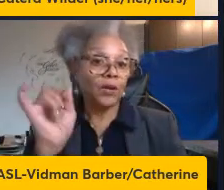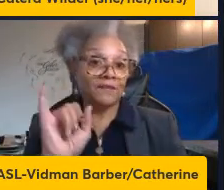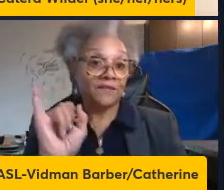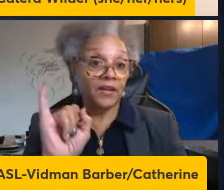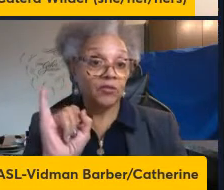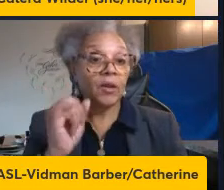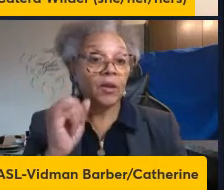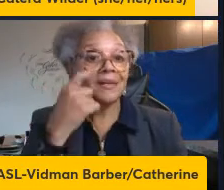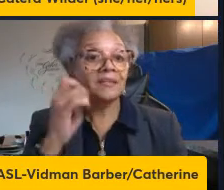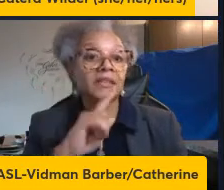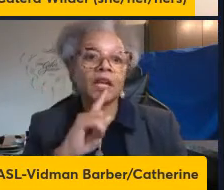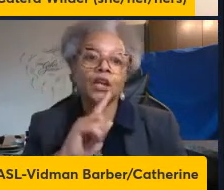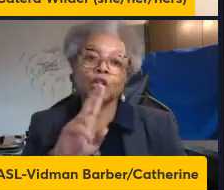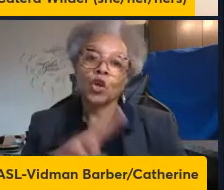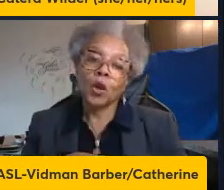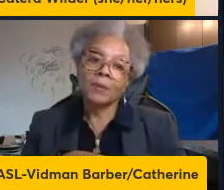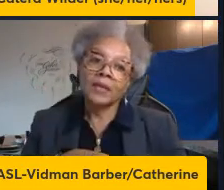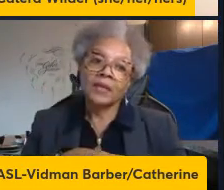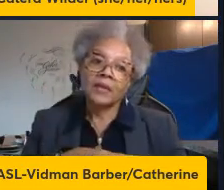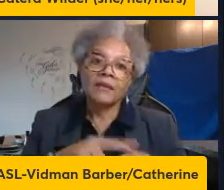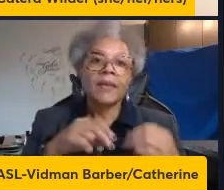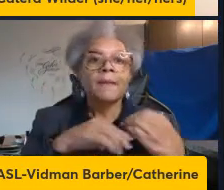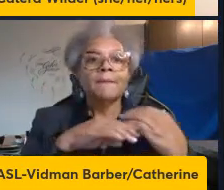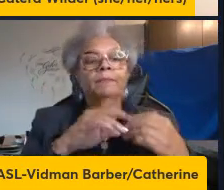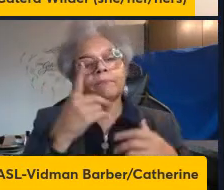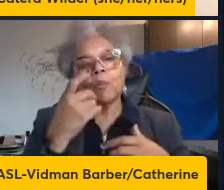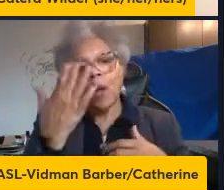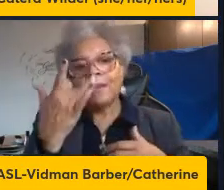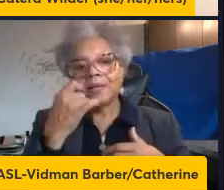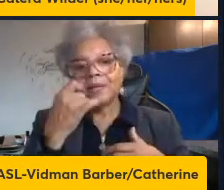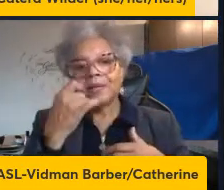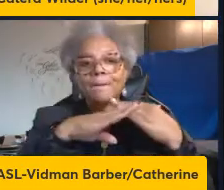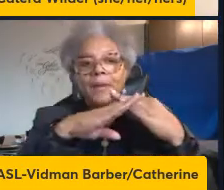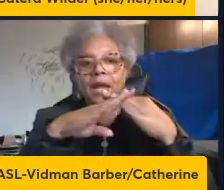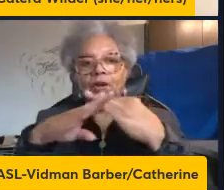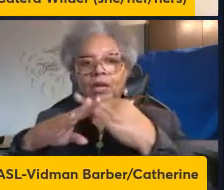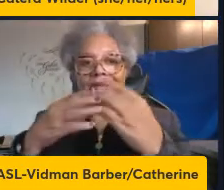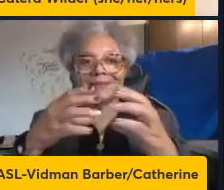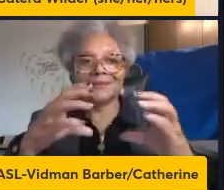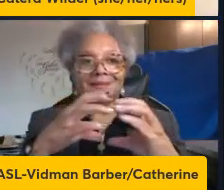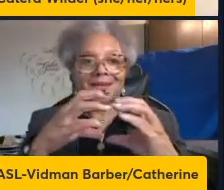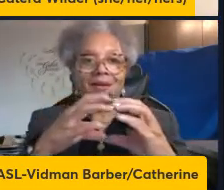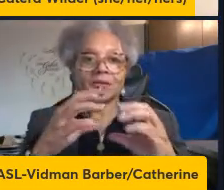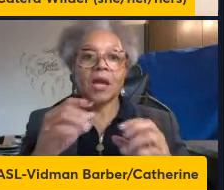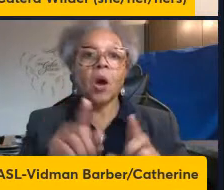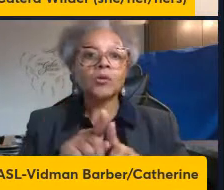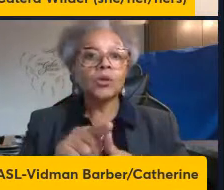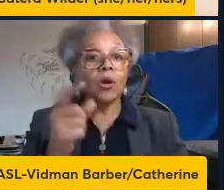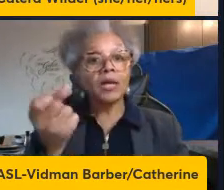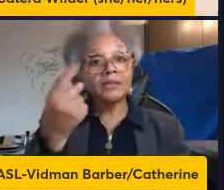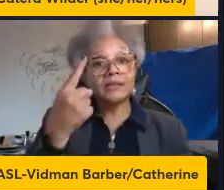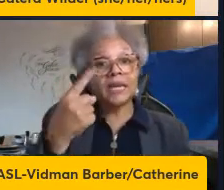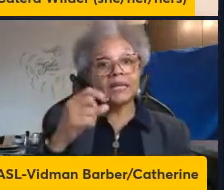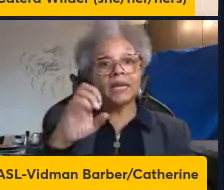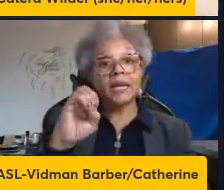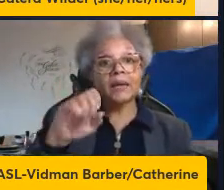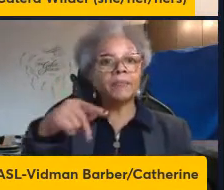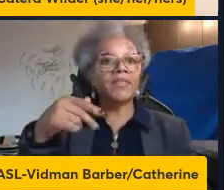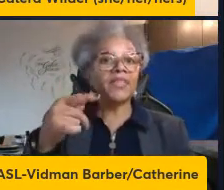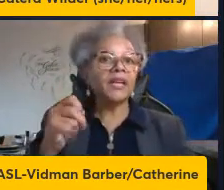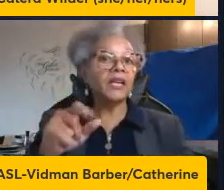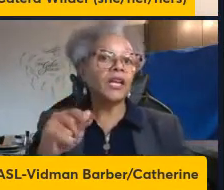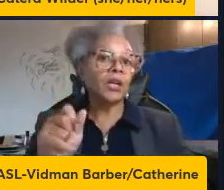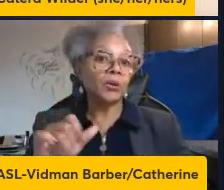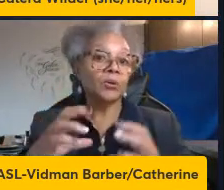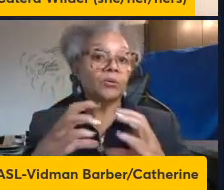at they're barrier cells. And also just understanding epithelial cells as regulators of